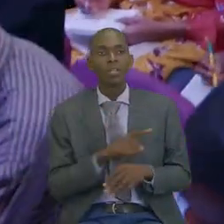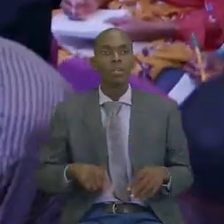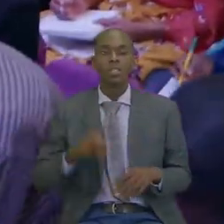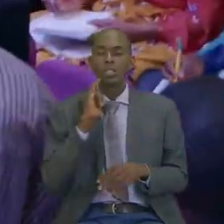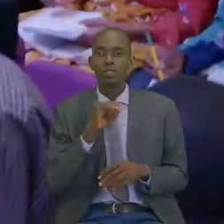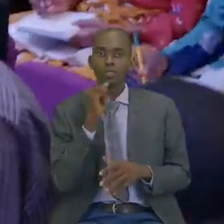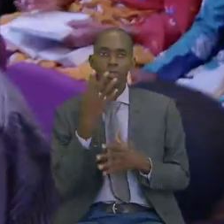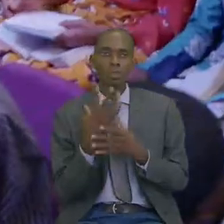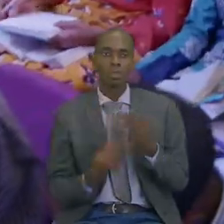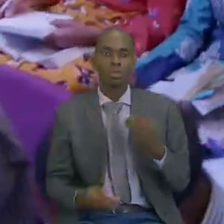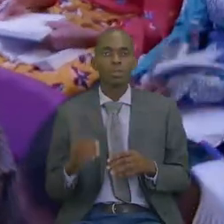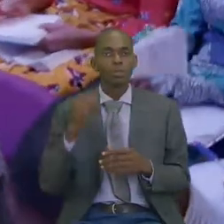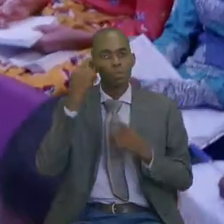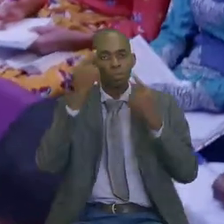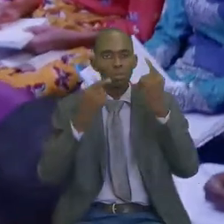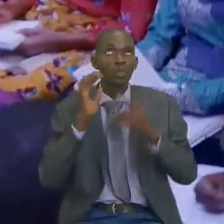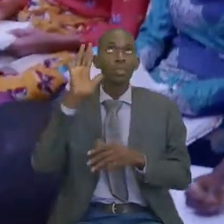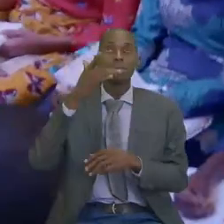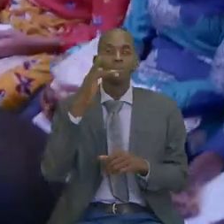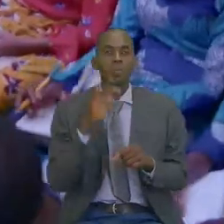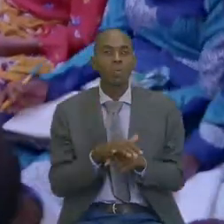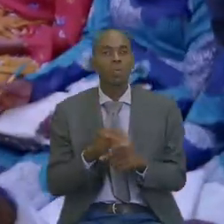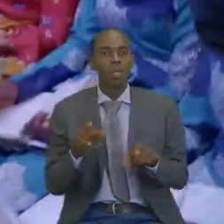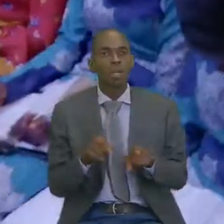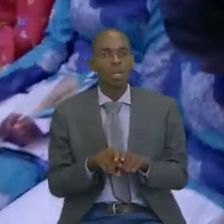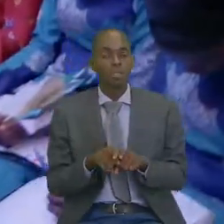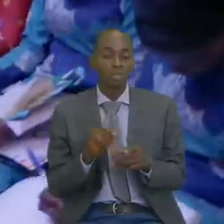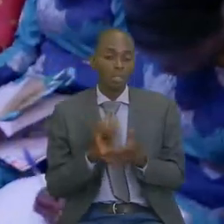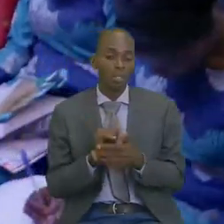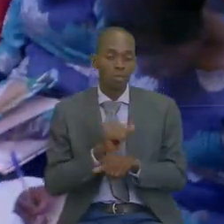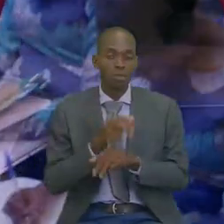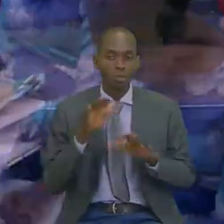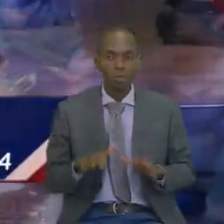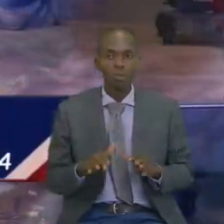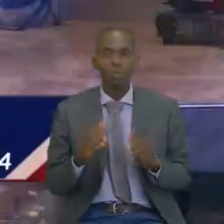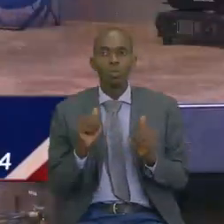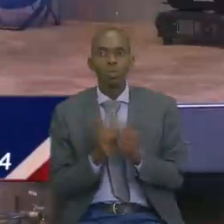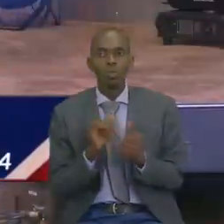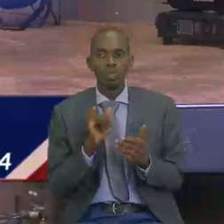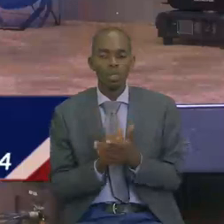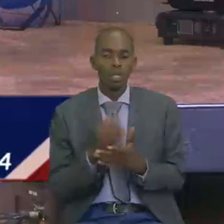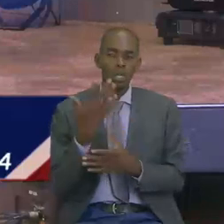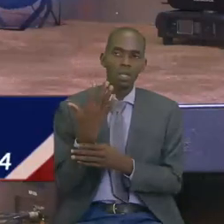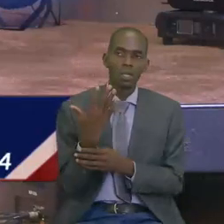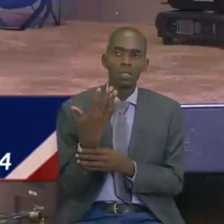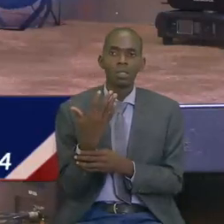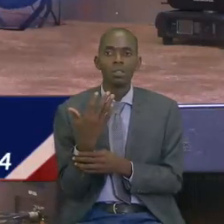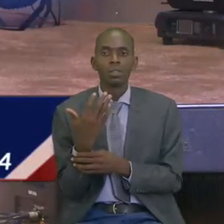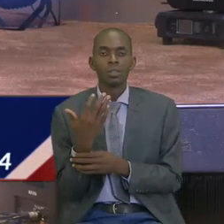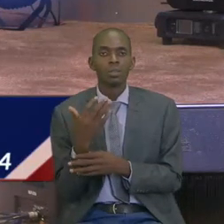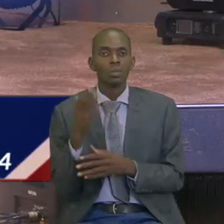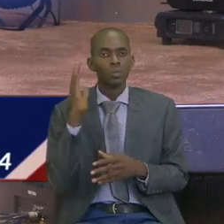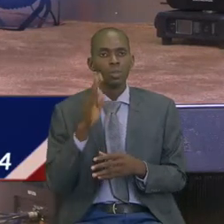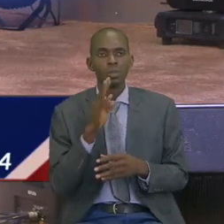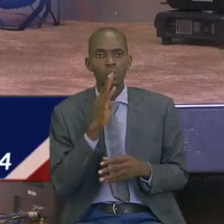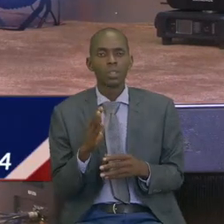not slack concerning his promise, that that stone without hand will be hurled at all the kingdoms of